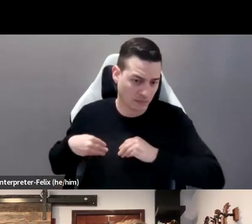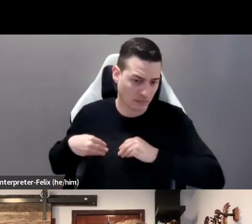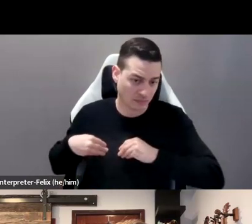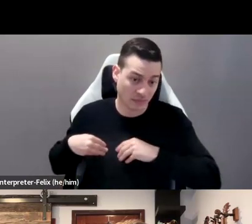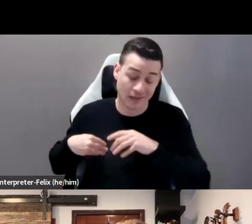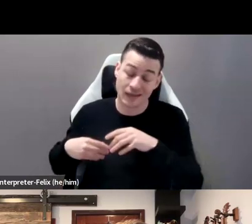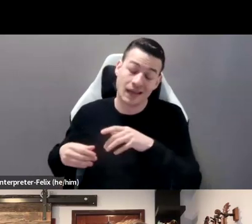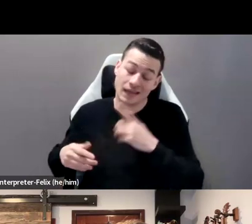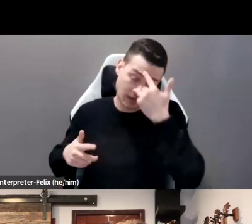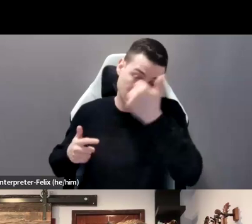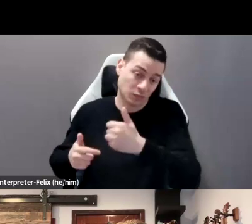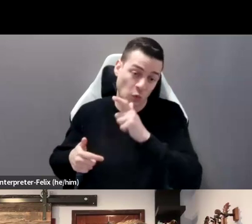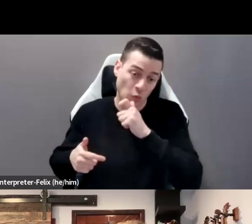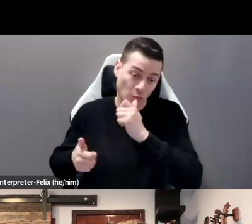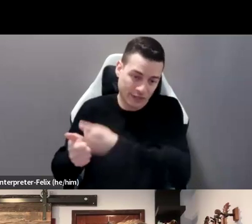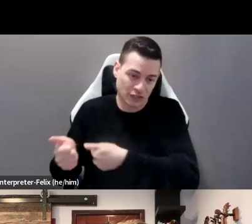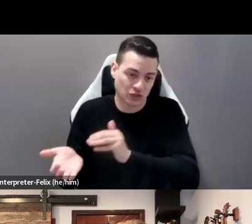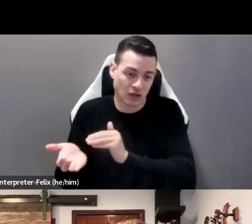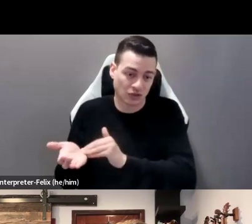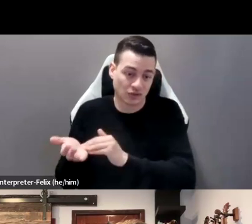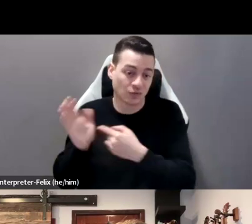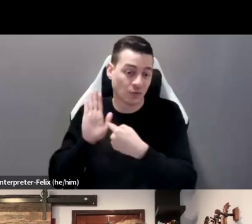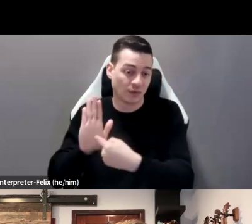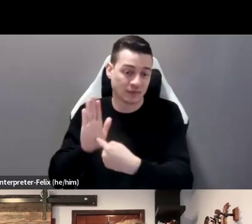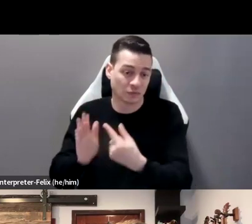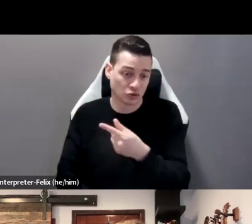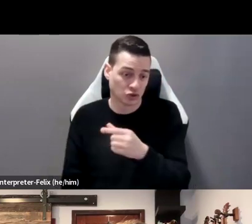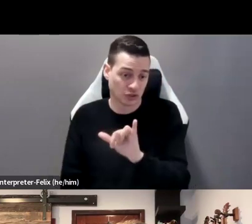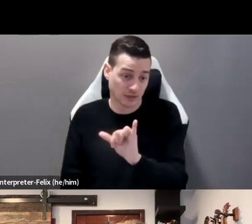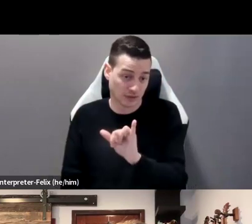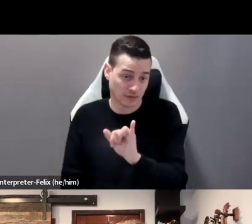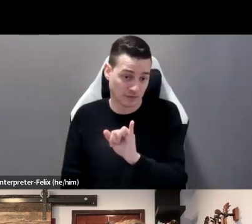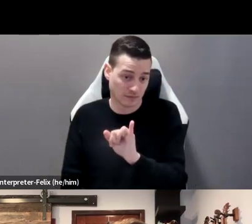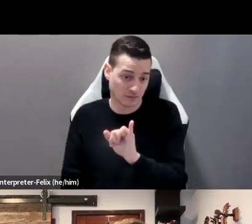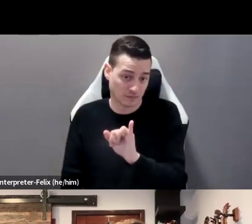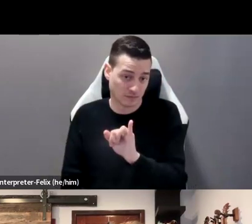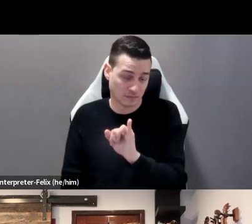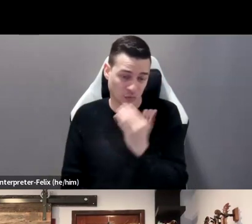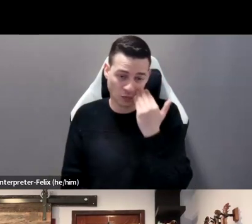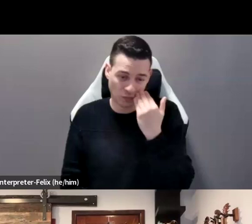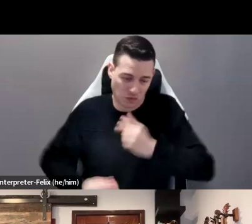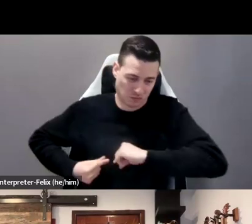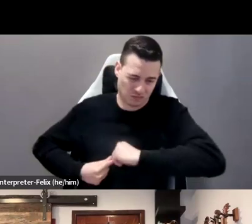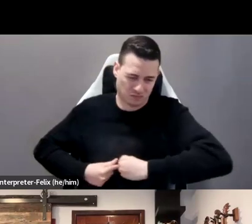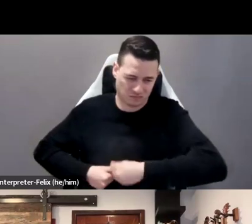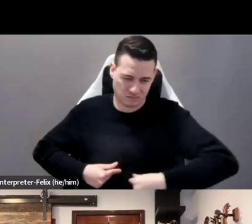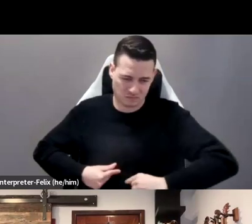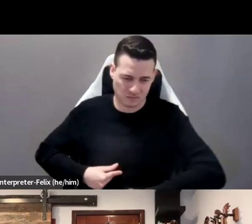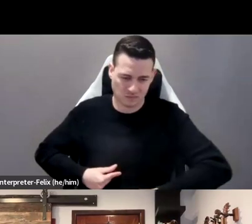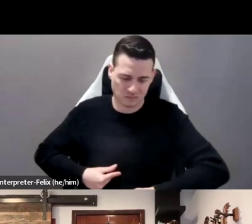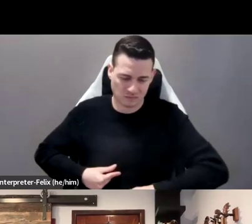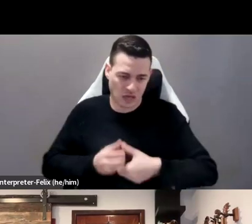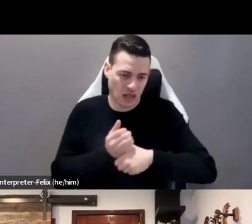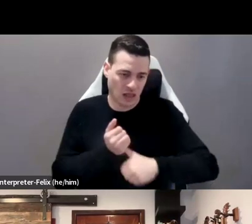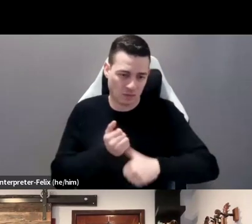level. Meaning, for example, in gastroenterology, which is, poop and stuff, anything from the